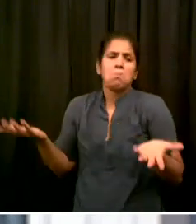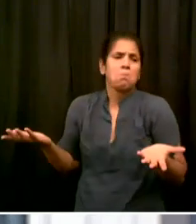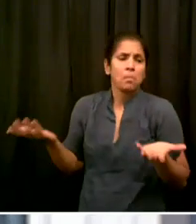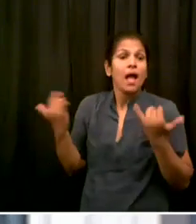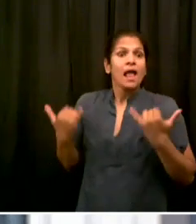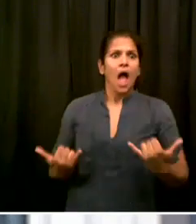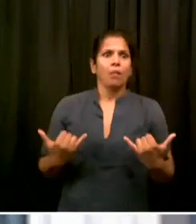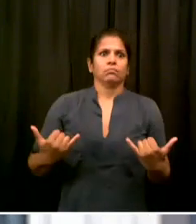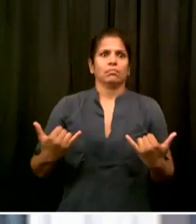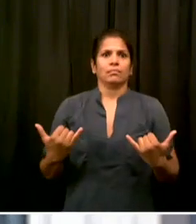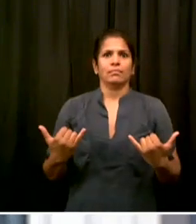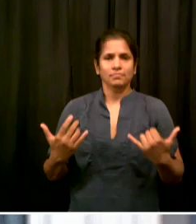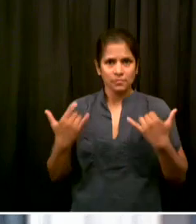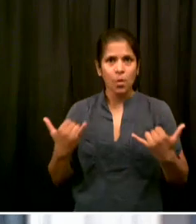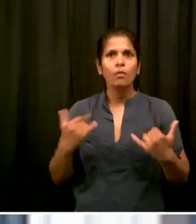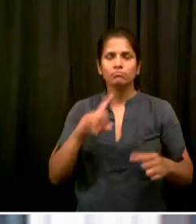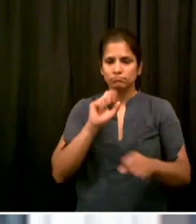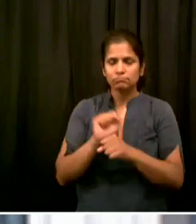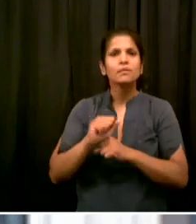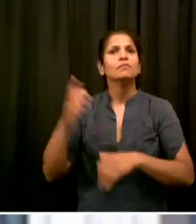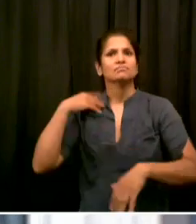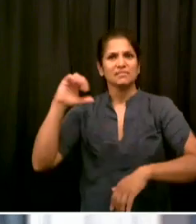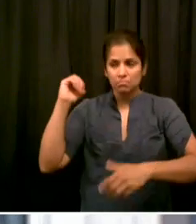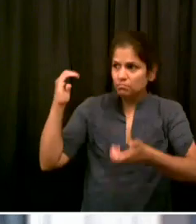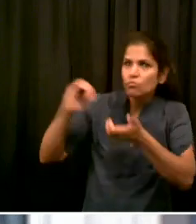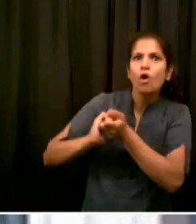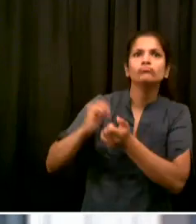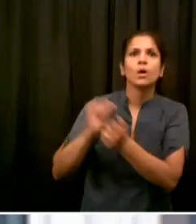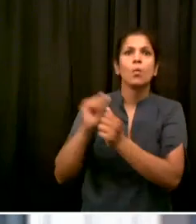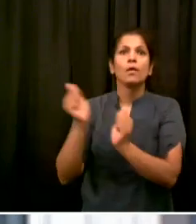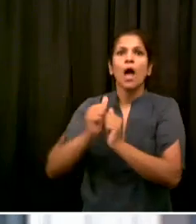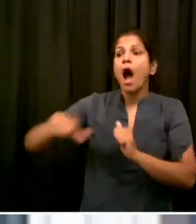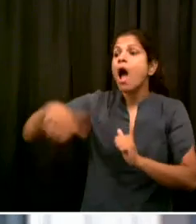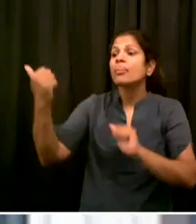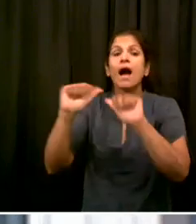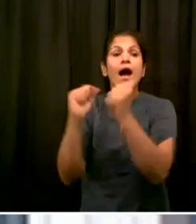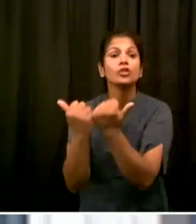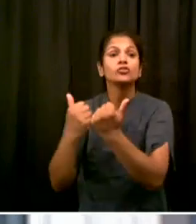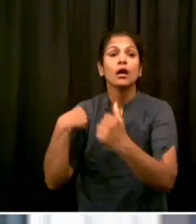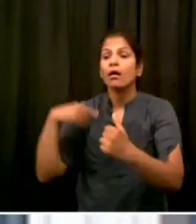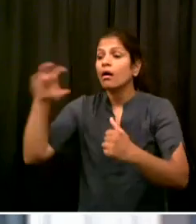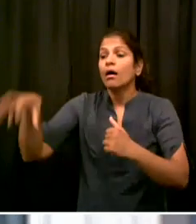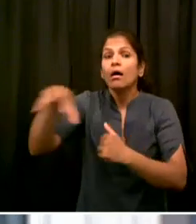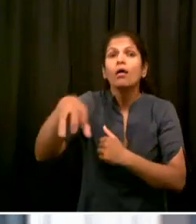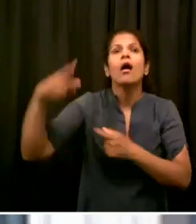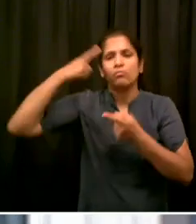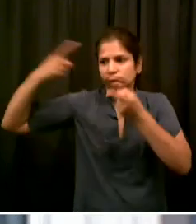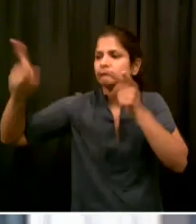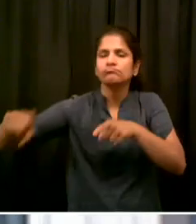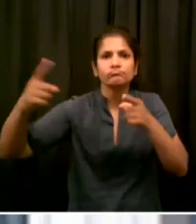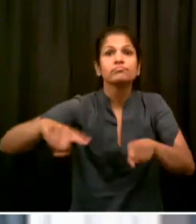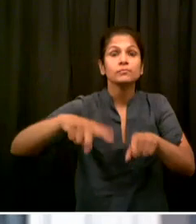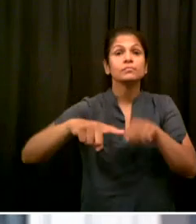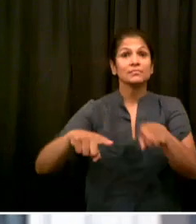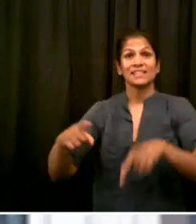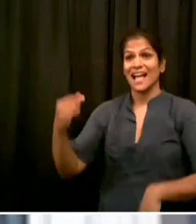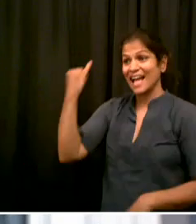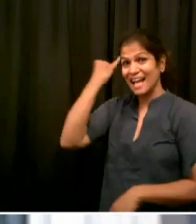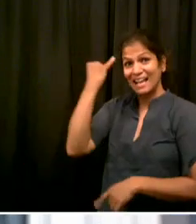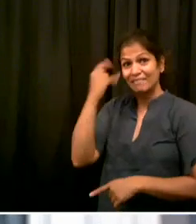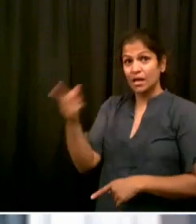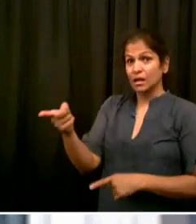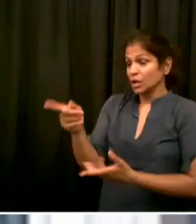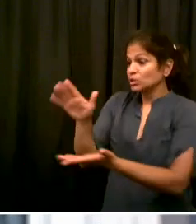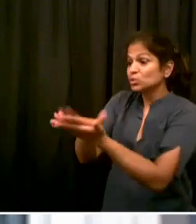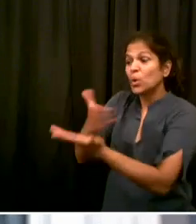schools, even if a school doesn't have a yard. Now this is really important. In partnership with our sister agencies, we